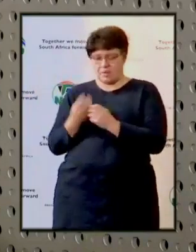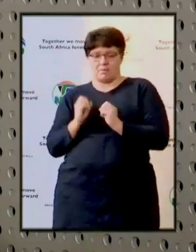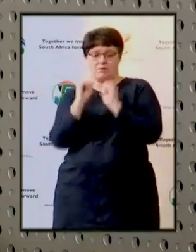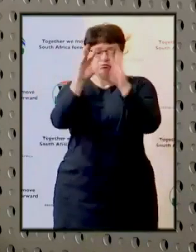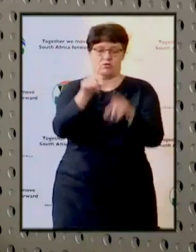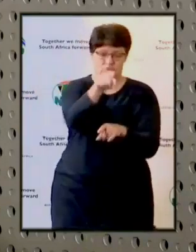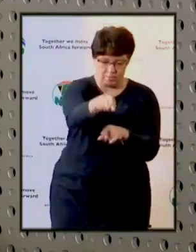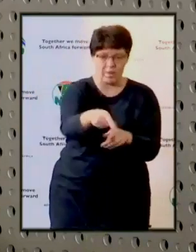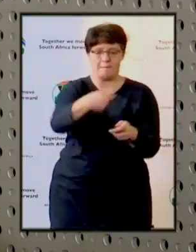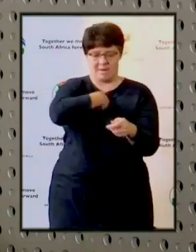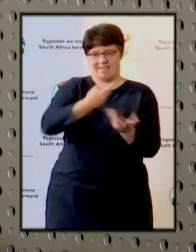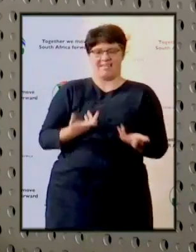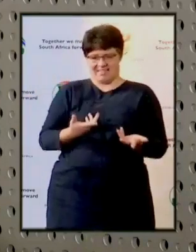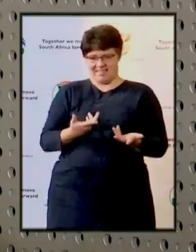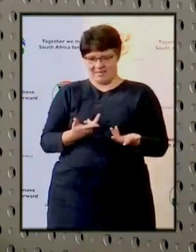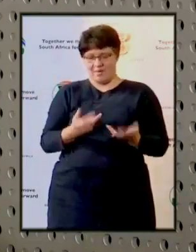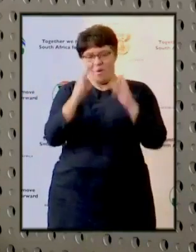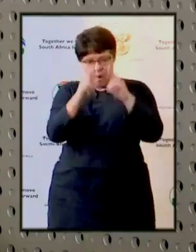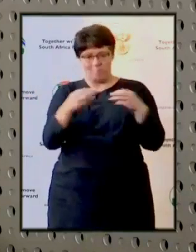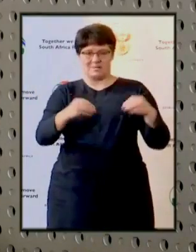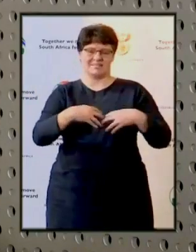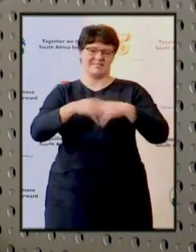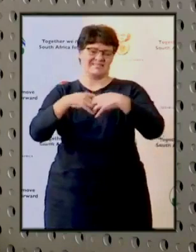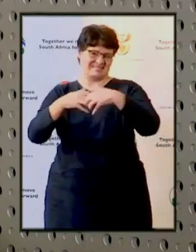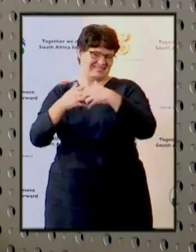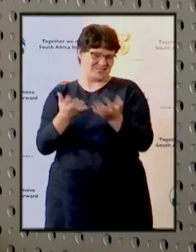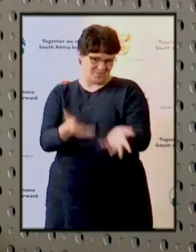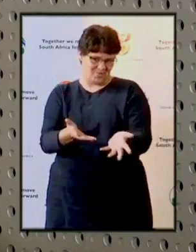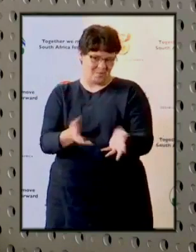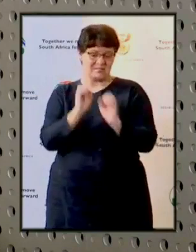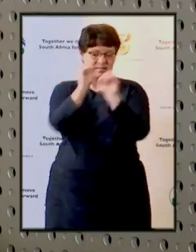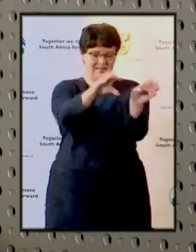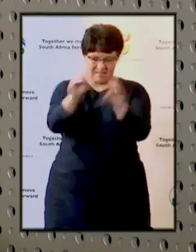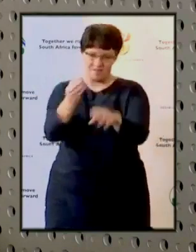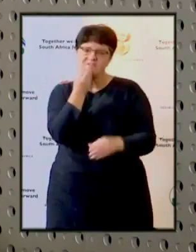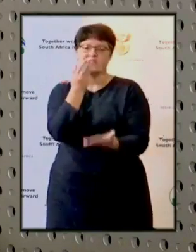Those things will be allowed only to be delivered.